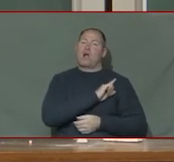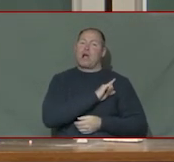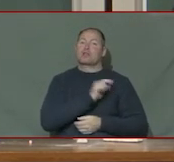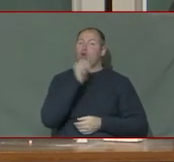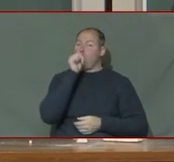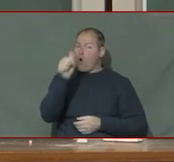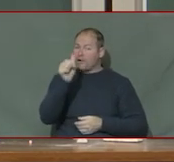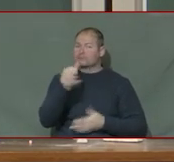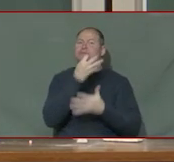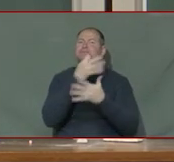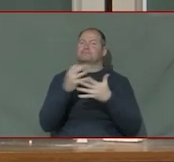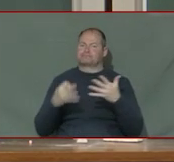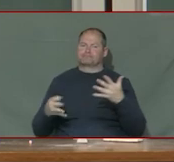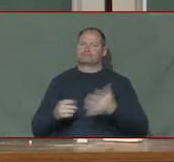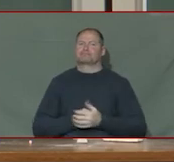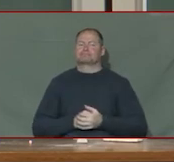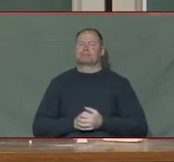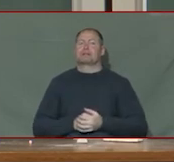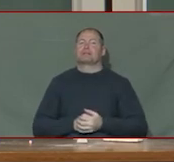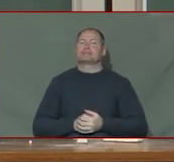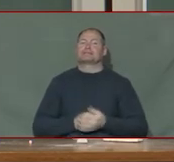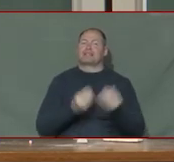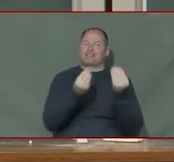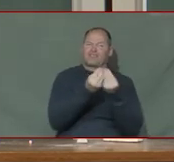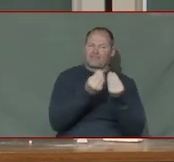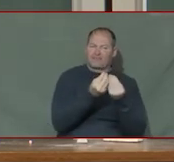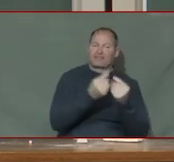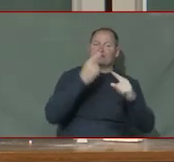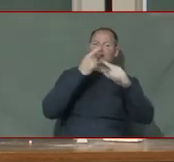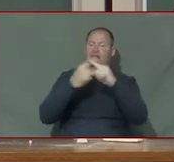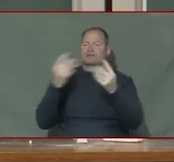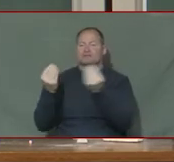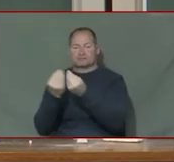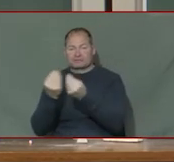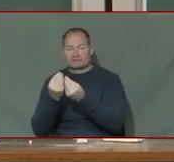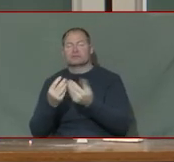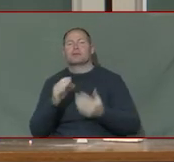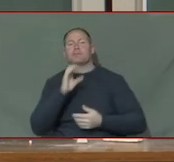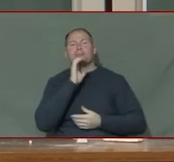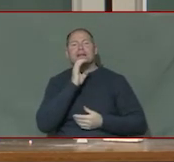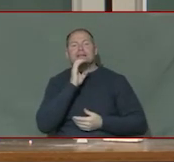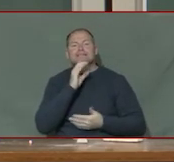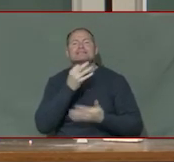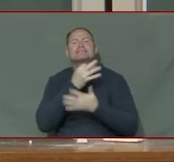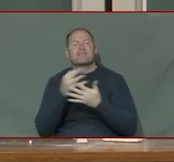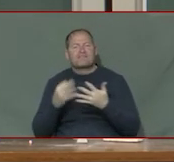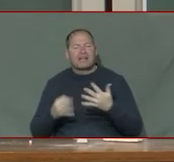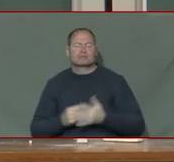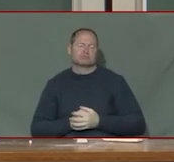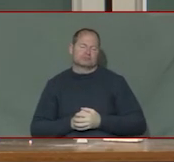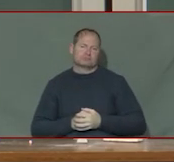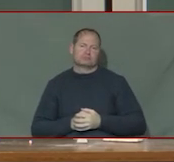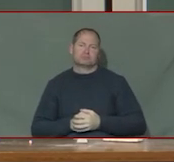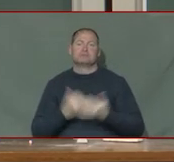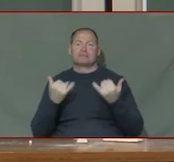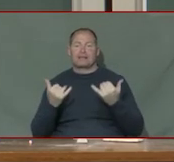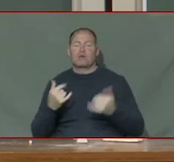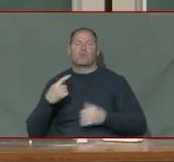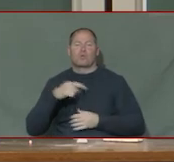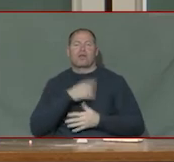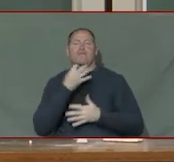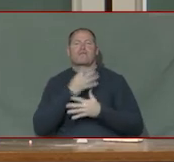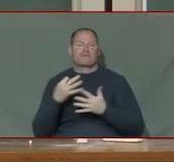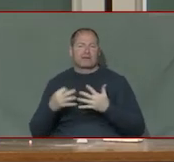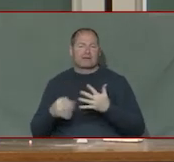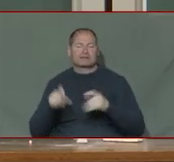factors. Something times something is a factor of the expression. So in this case, if we need to factorize, we